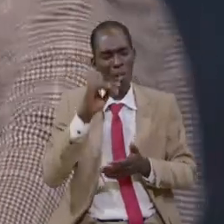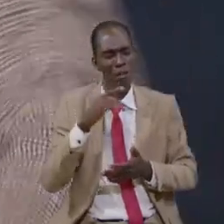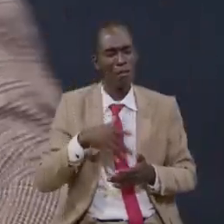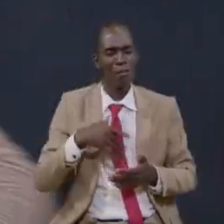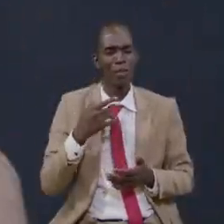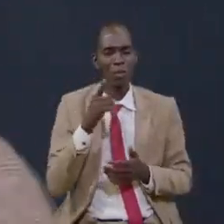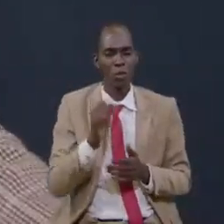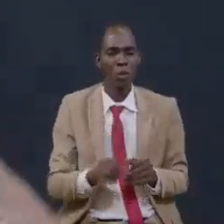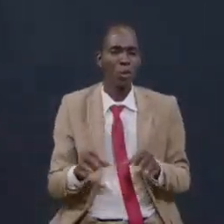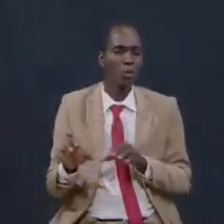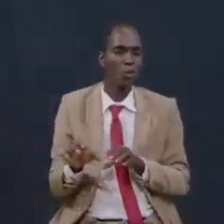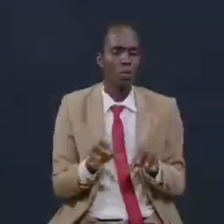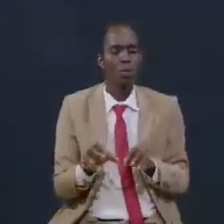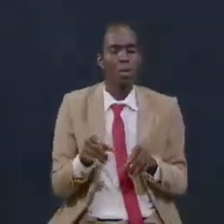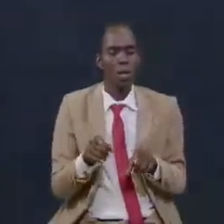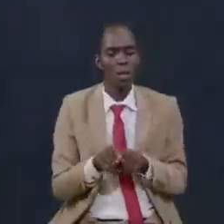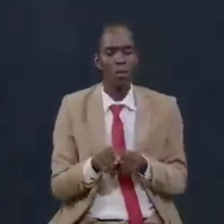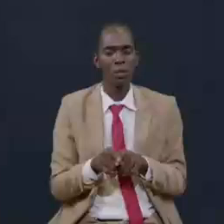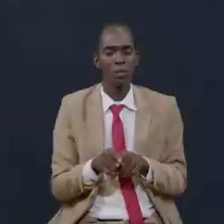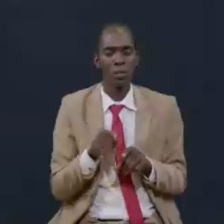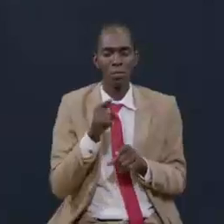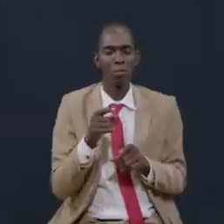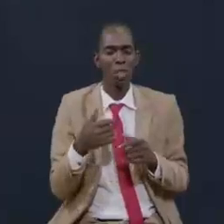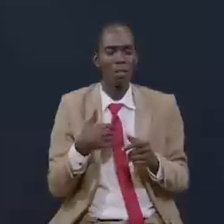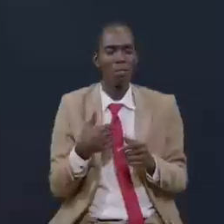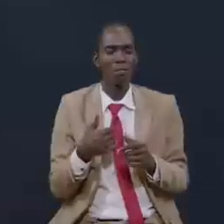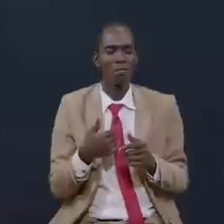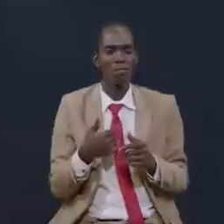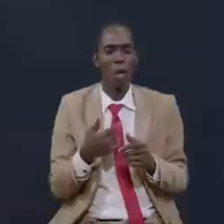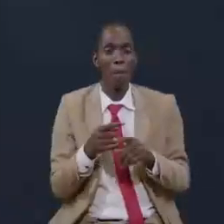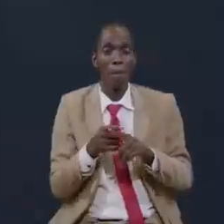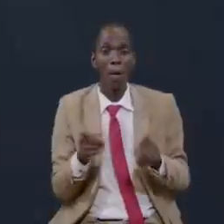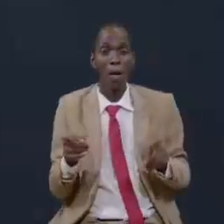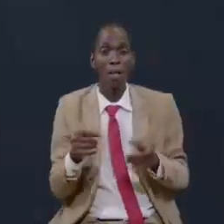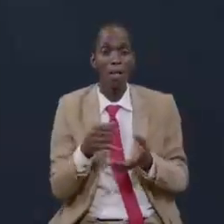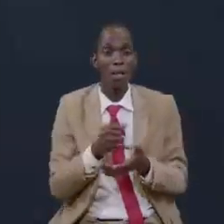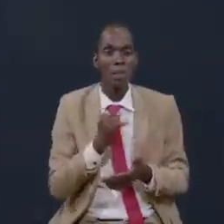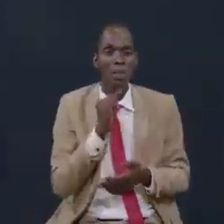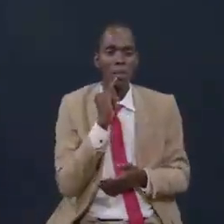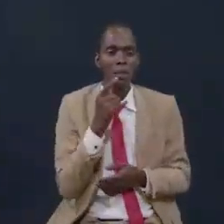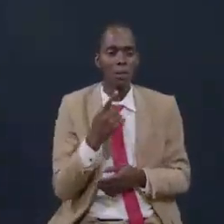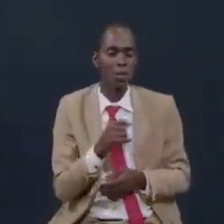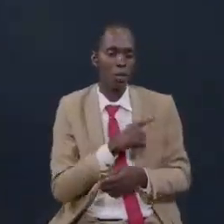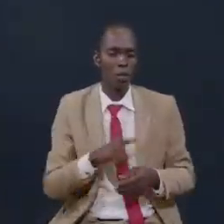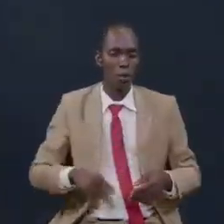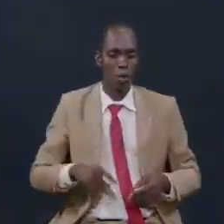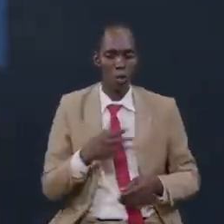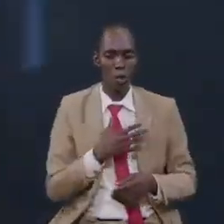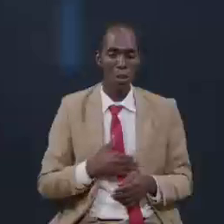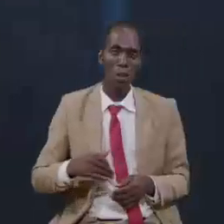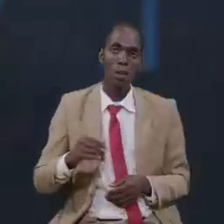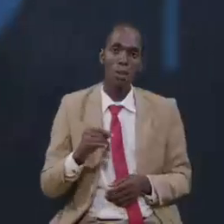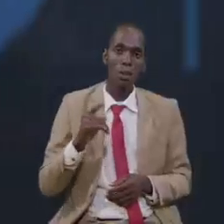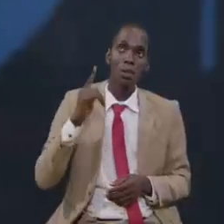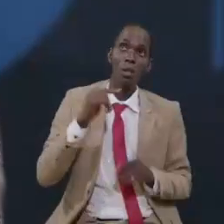has failed forever. But it is the Lord and the Lord alone that can bring that